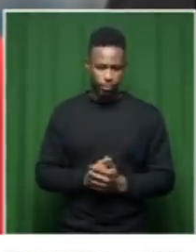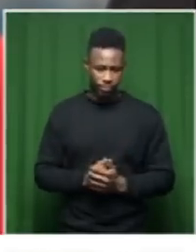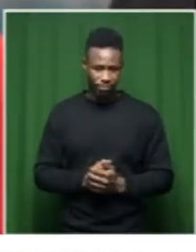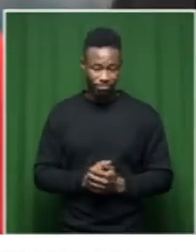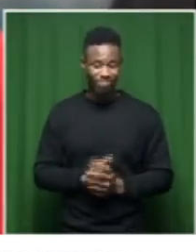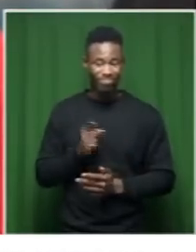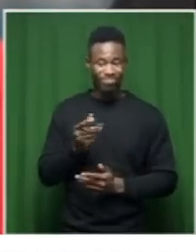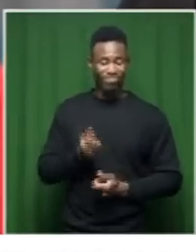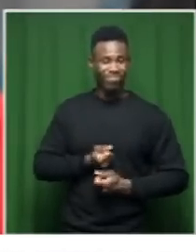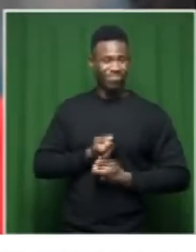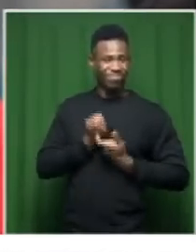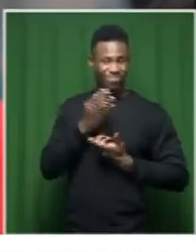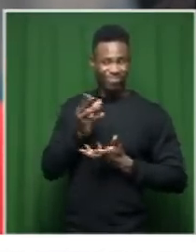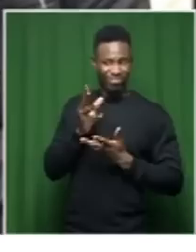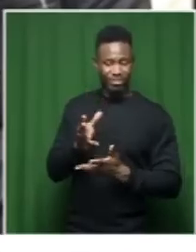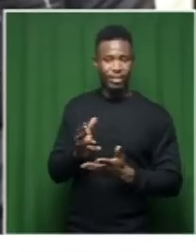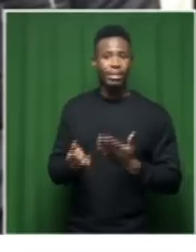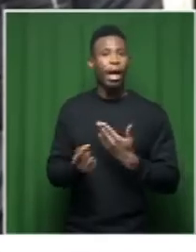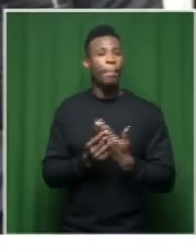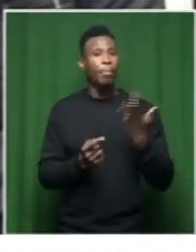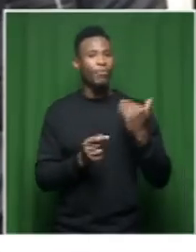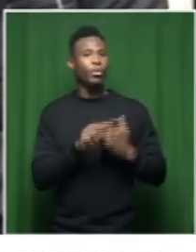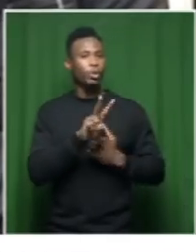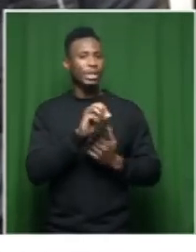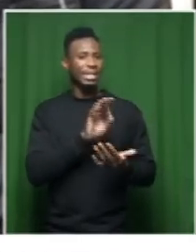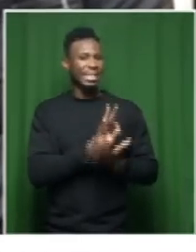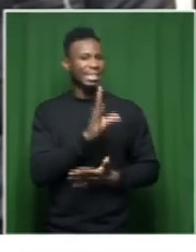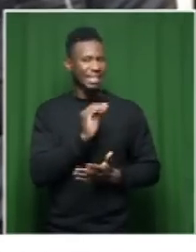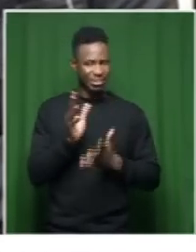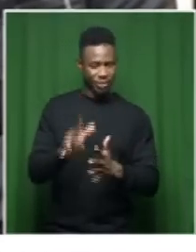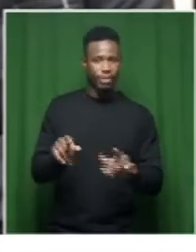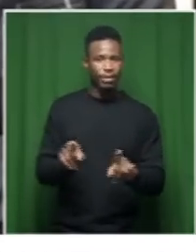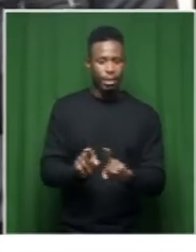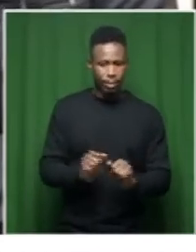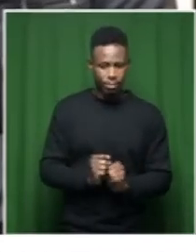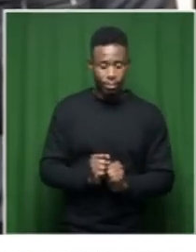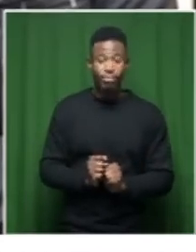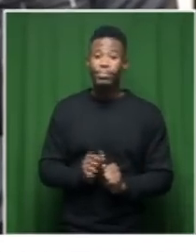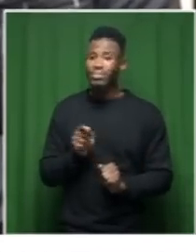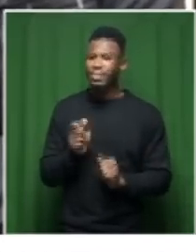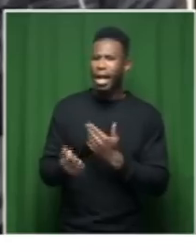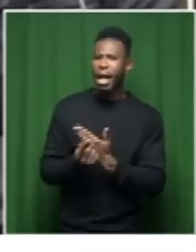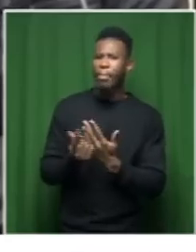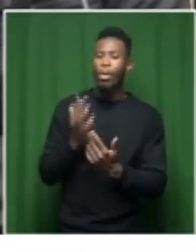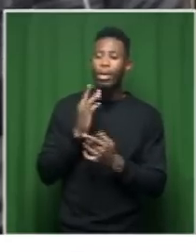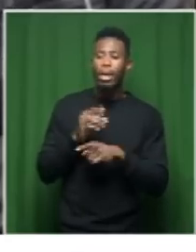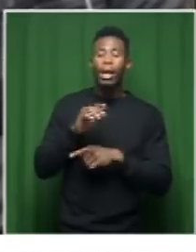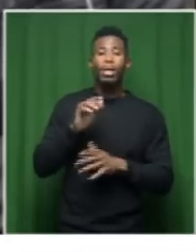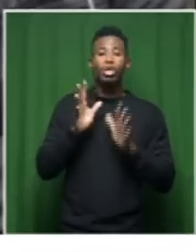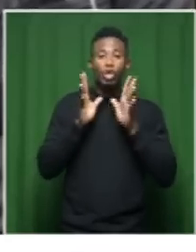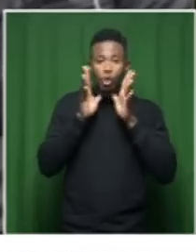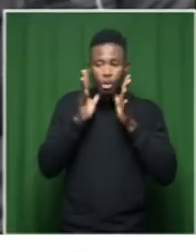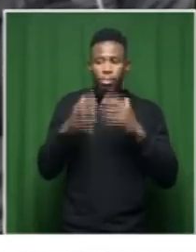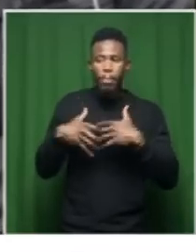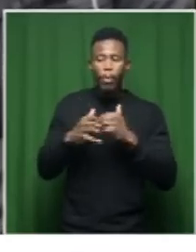the foundation of the Red Berets in July 2013. This came after the Economic Freedom Fighters was launched by Julius